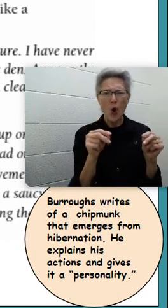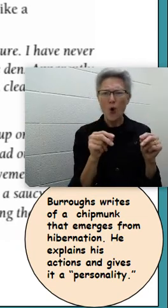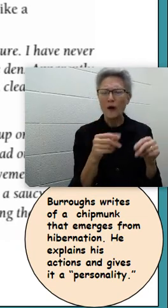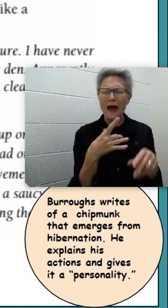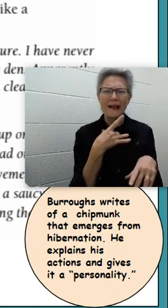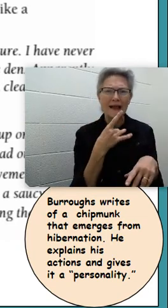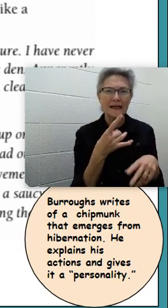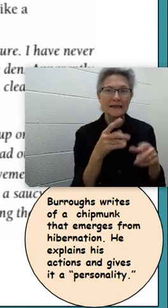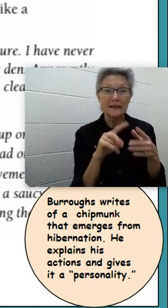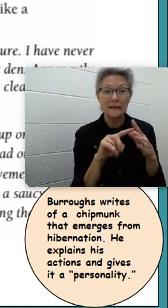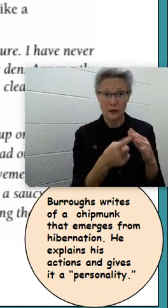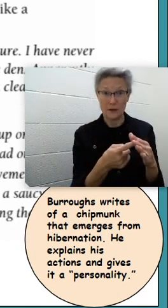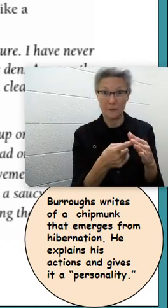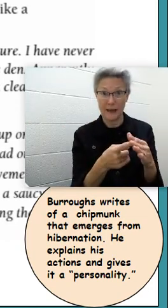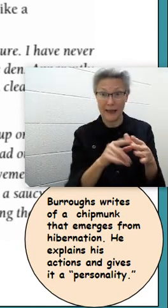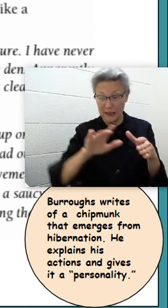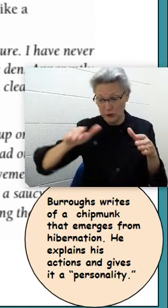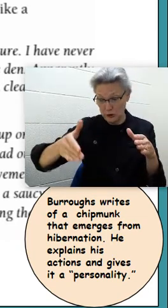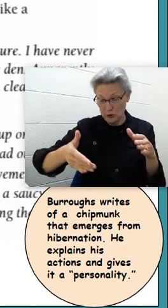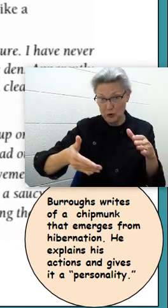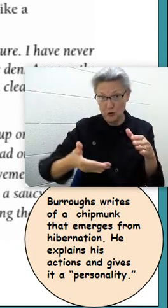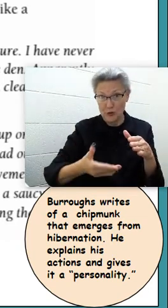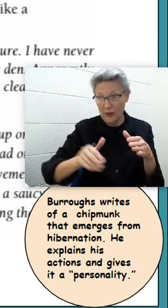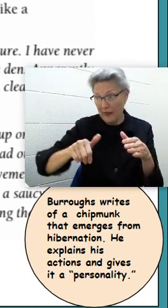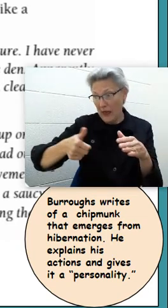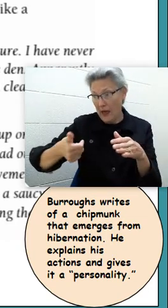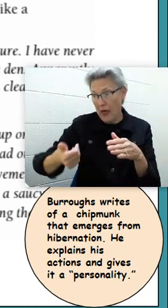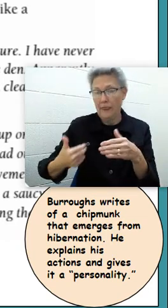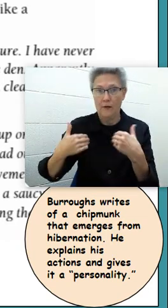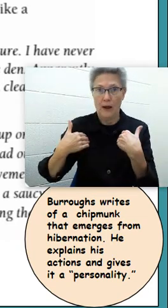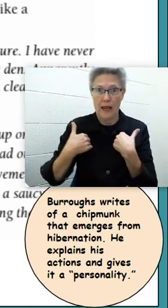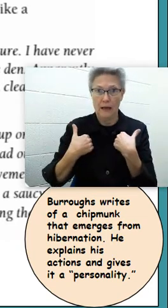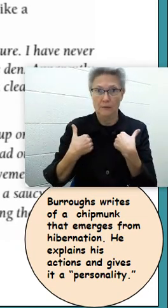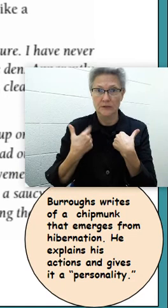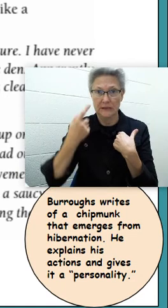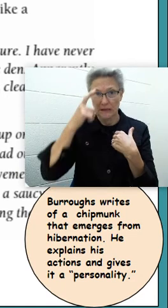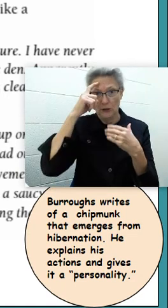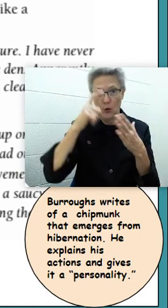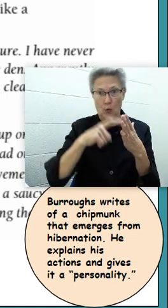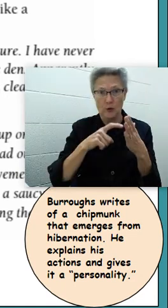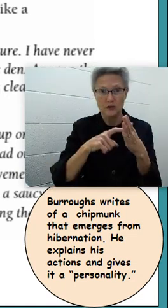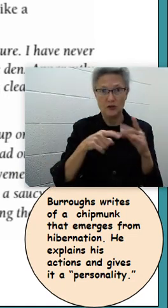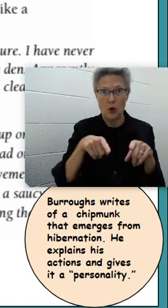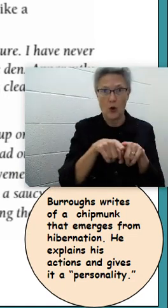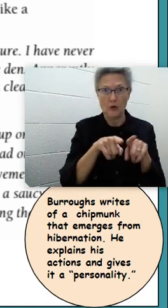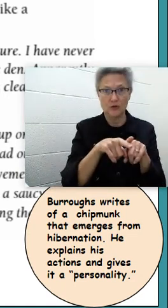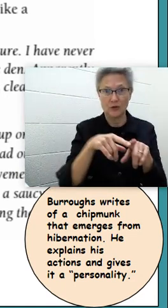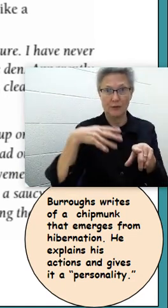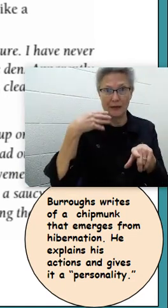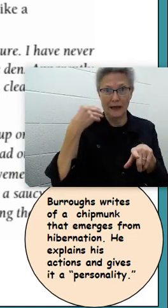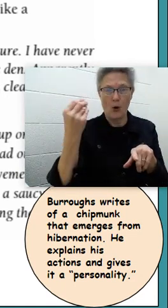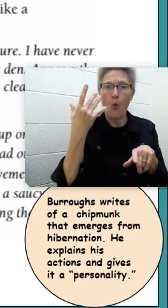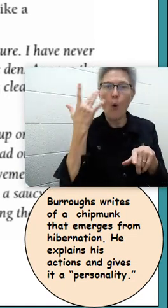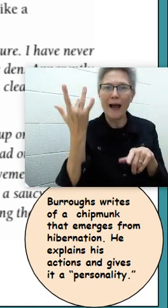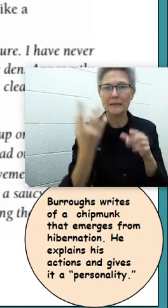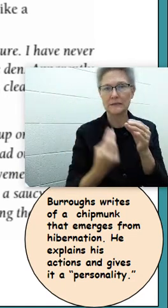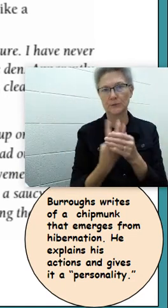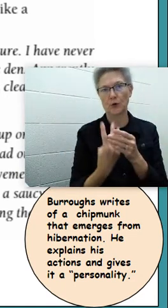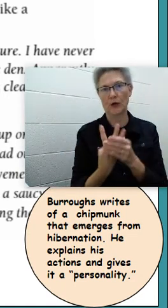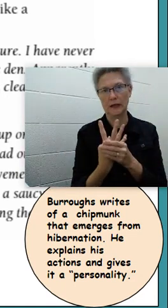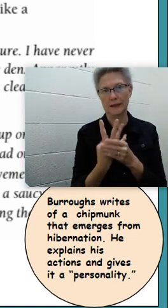that he started off by, introducing the other animals that he might notice are also coming out because it's